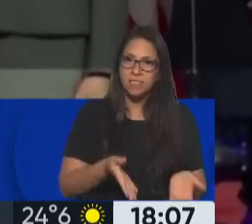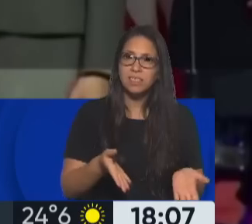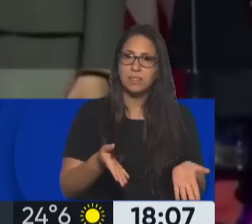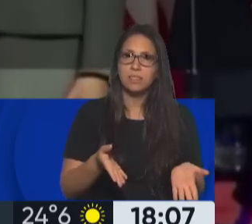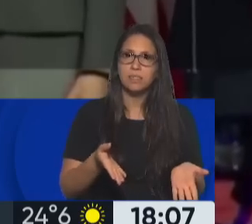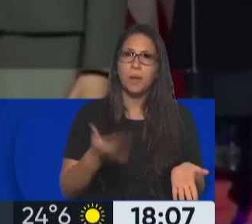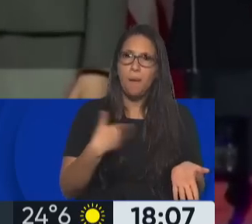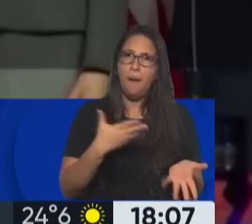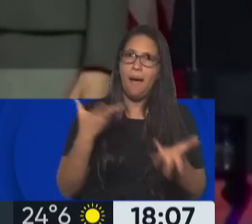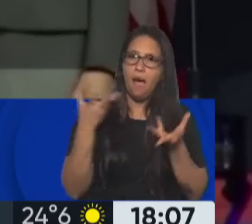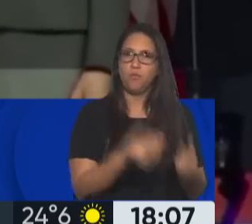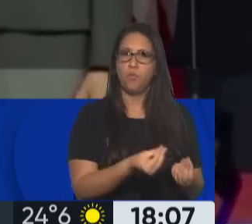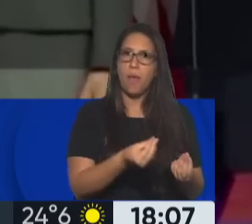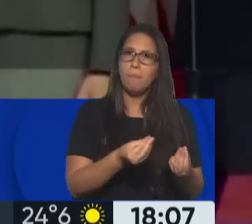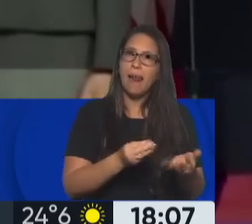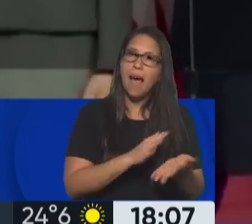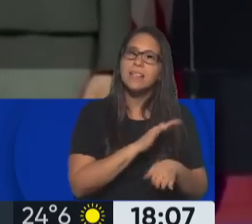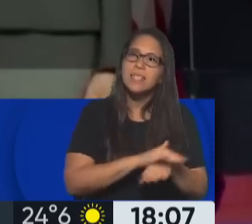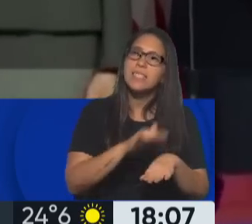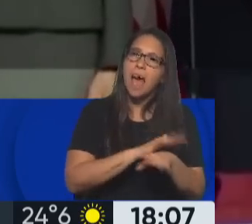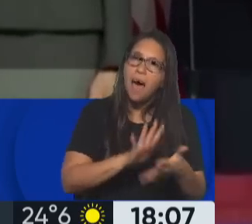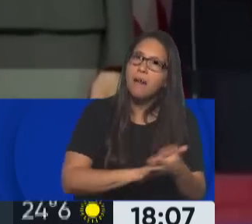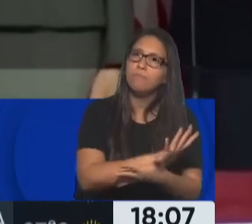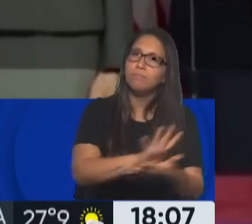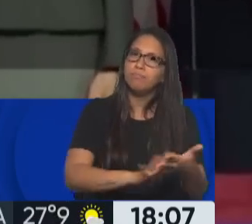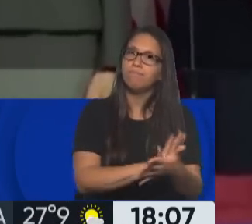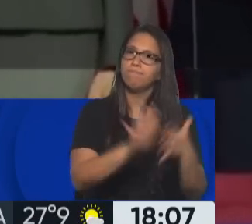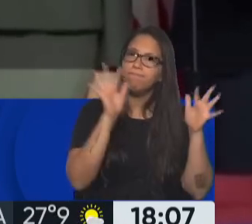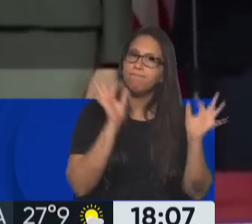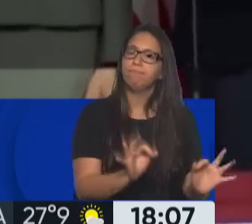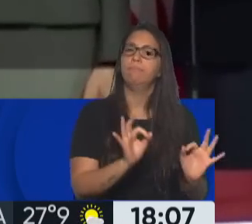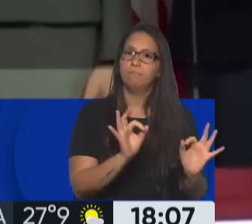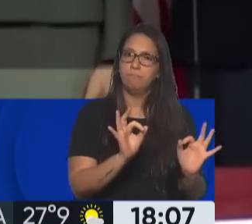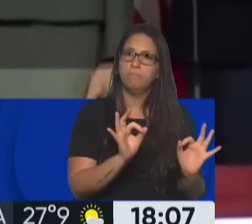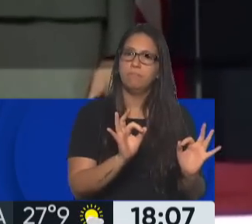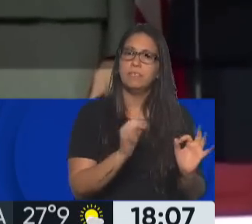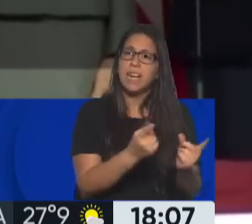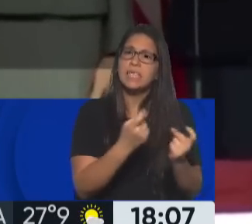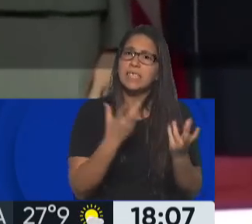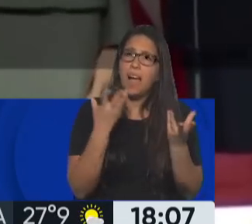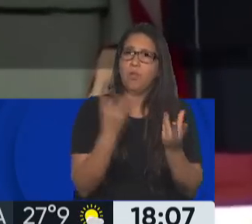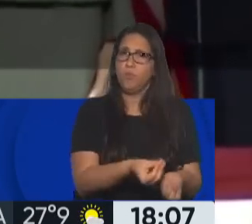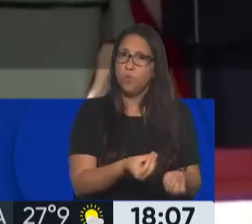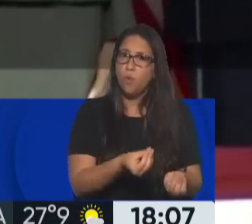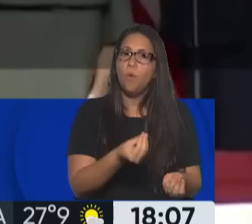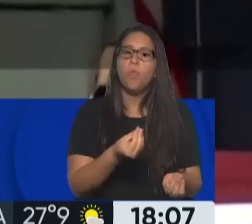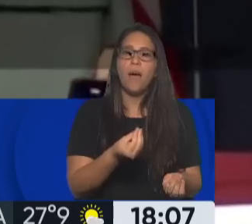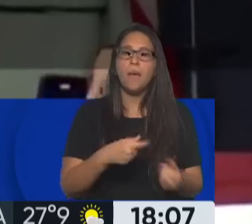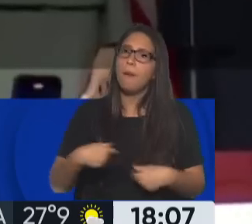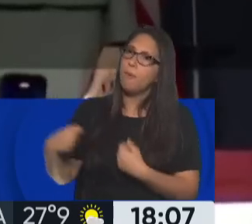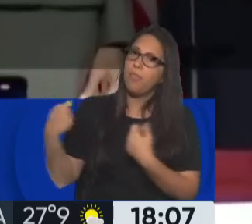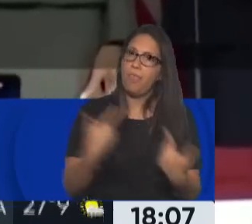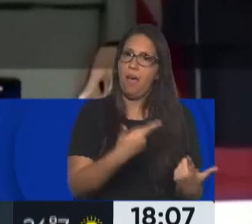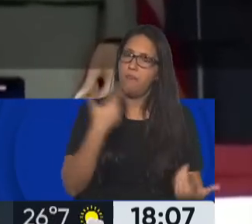help our country heal. We're going to help our country heal. We have a country that needs help, and it needs help very